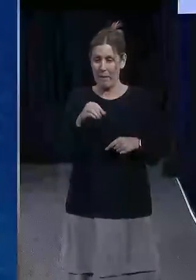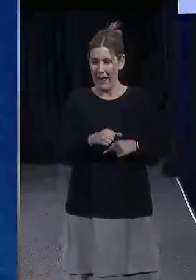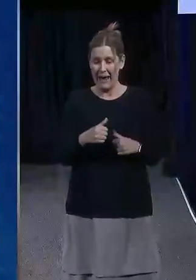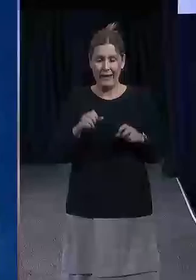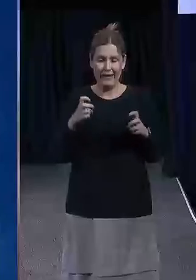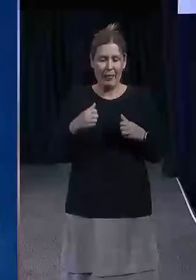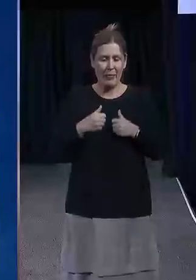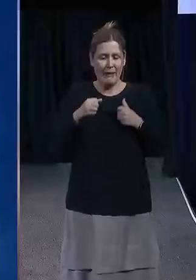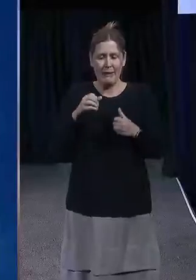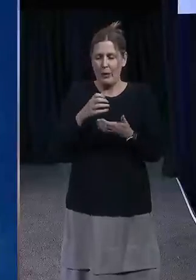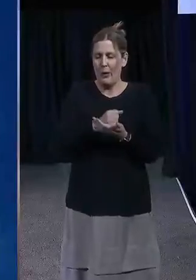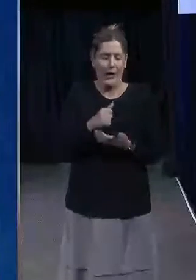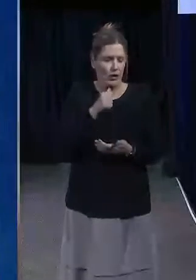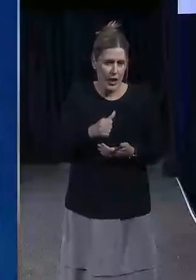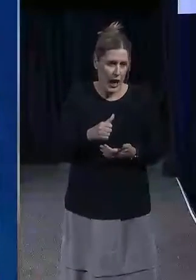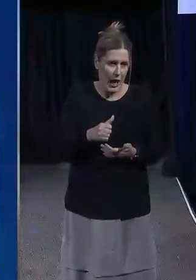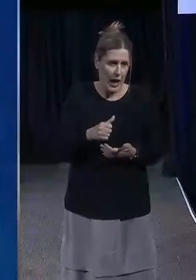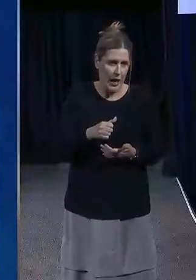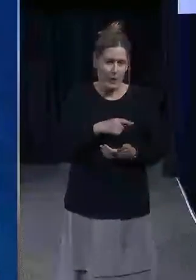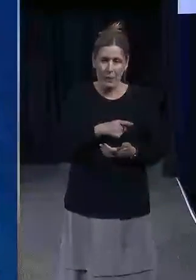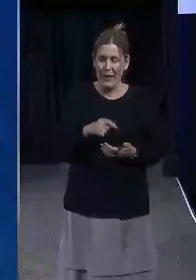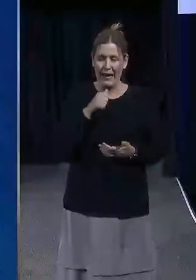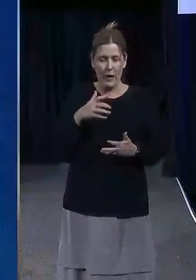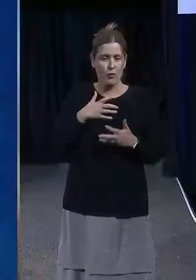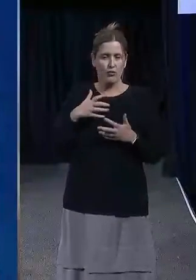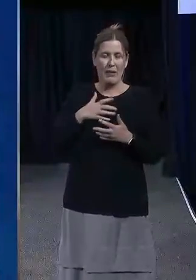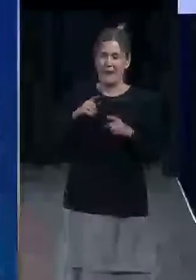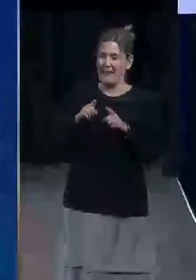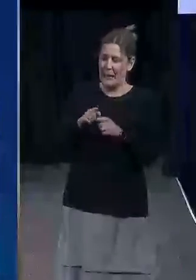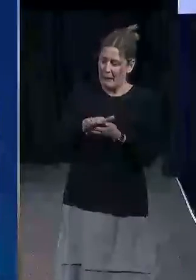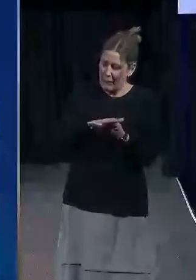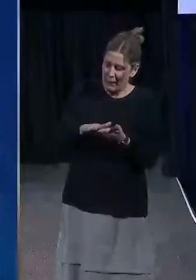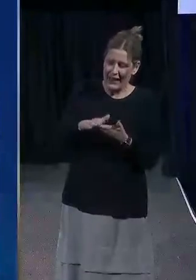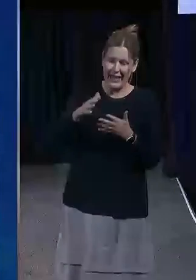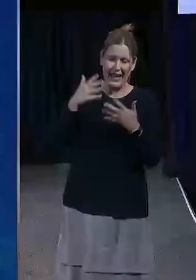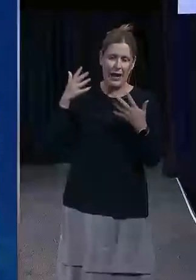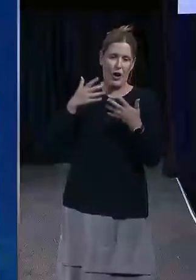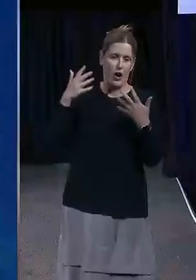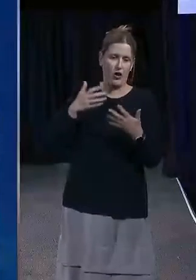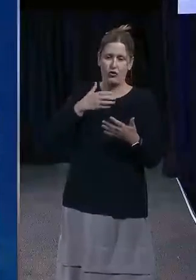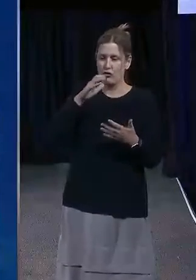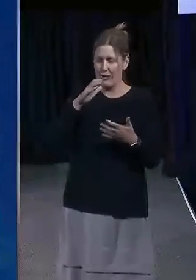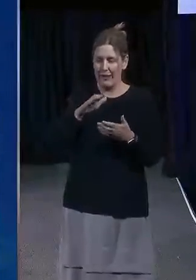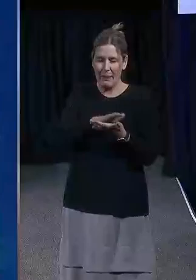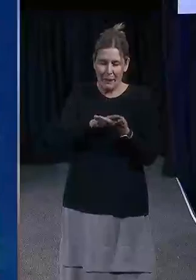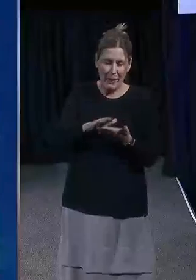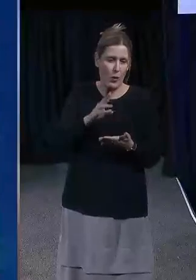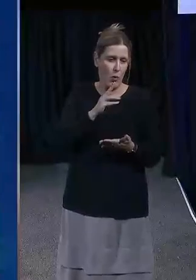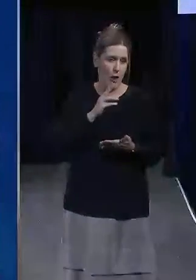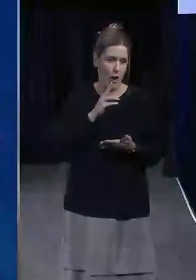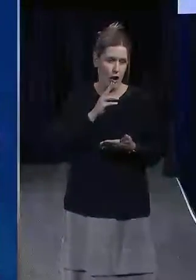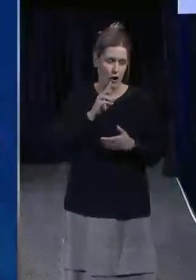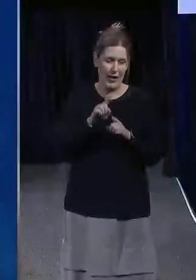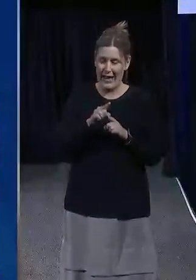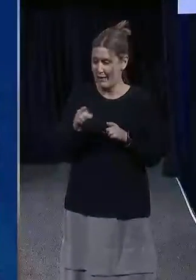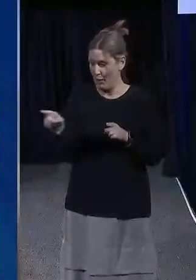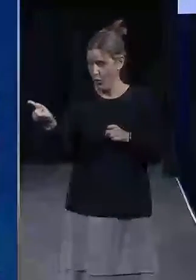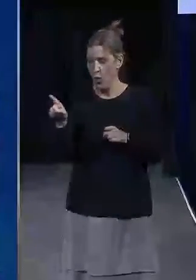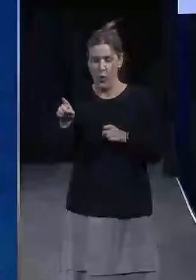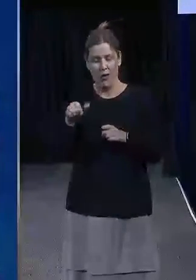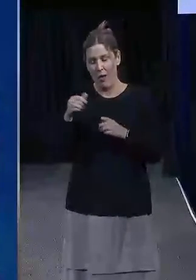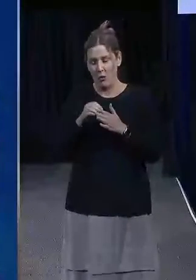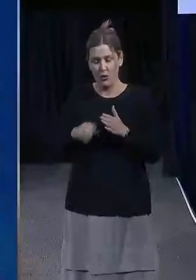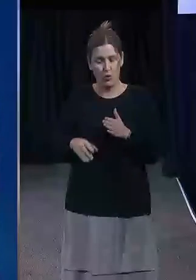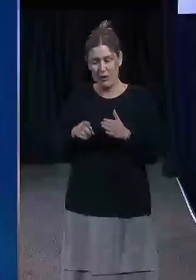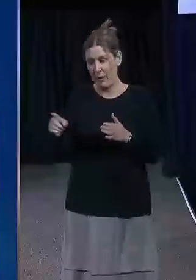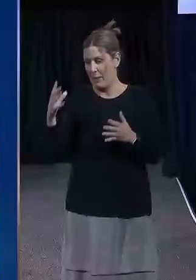wage, did not breathe the same clean air and drink the same clean water that my colleagues at Fieldston in this bucolic